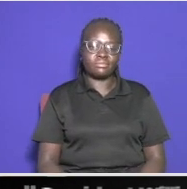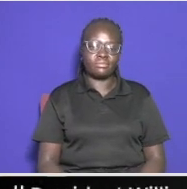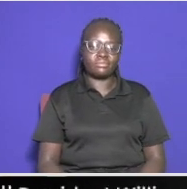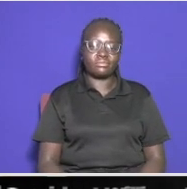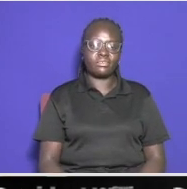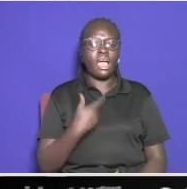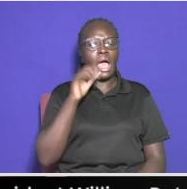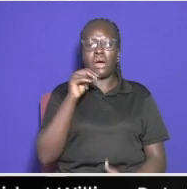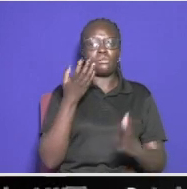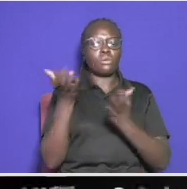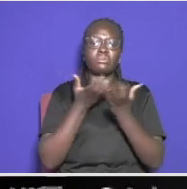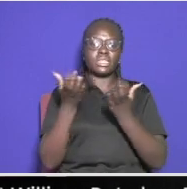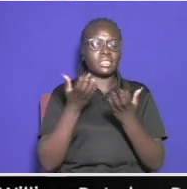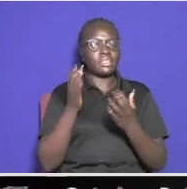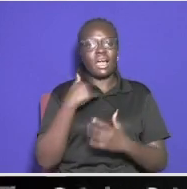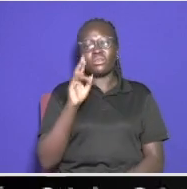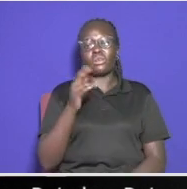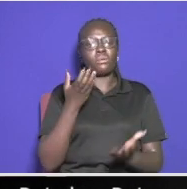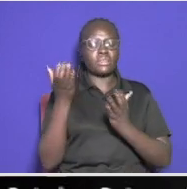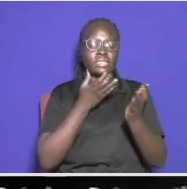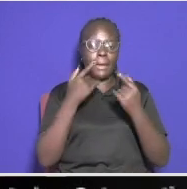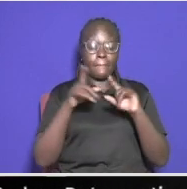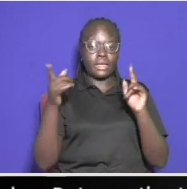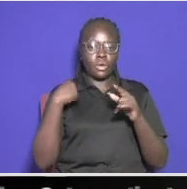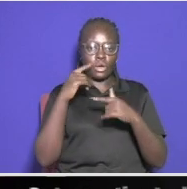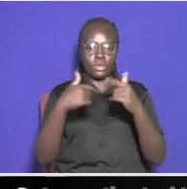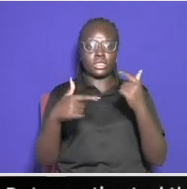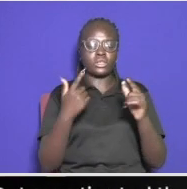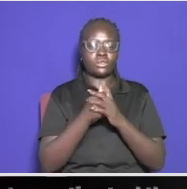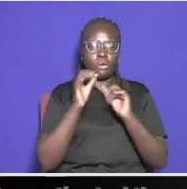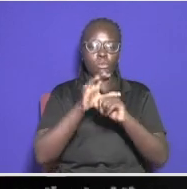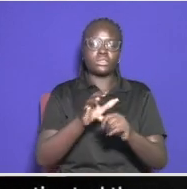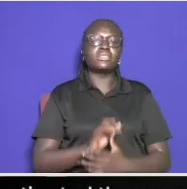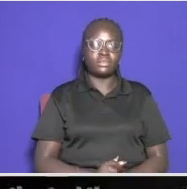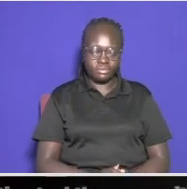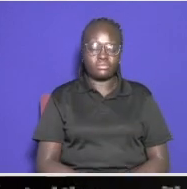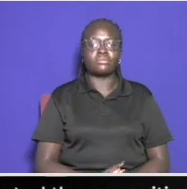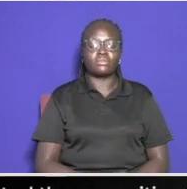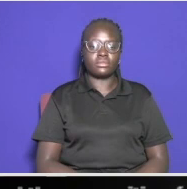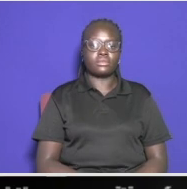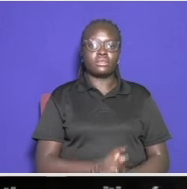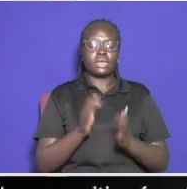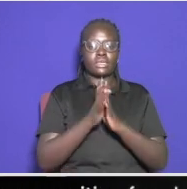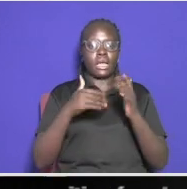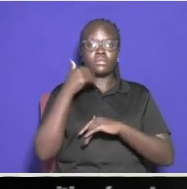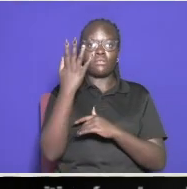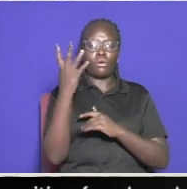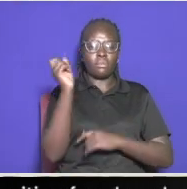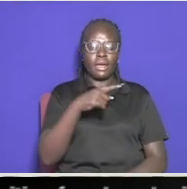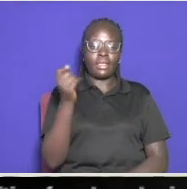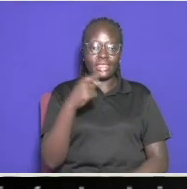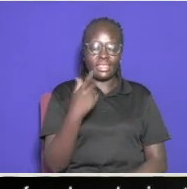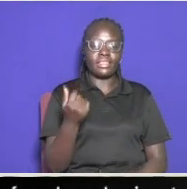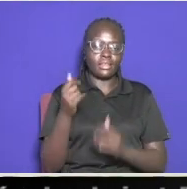business. So, but we kept on pushing. And I think after like 4 months, then we